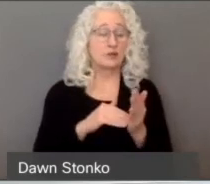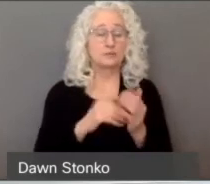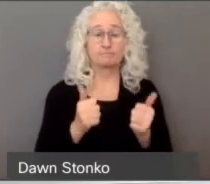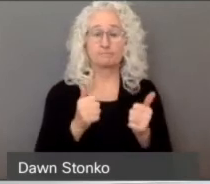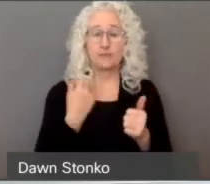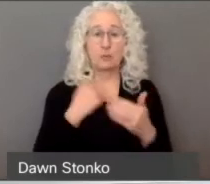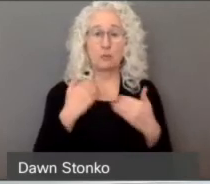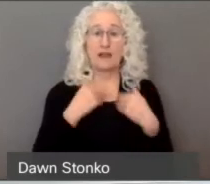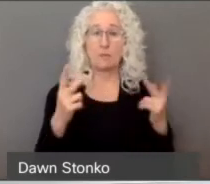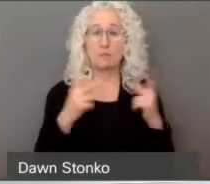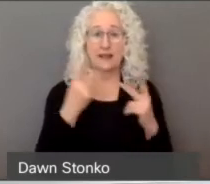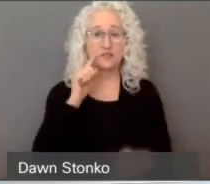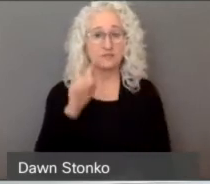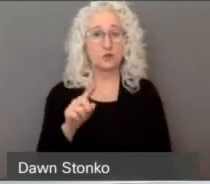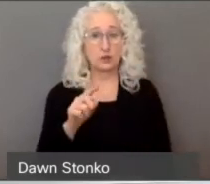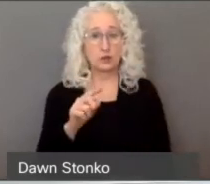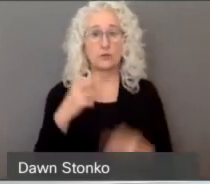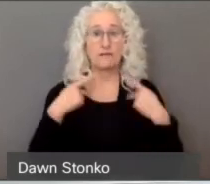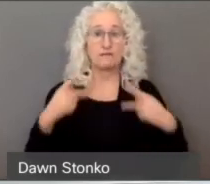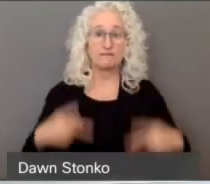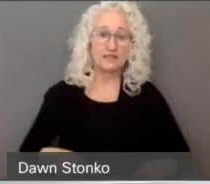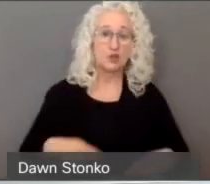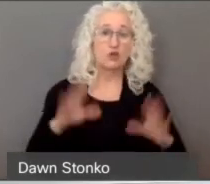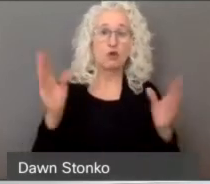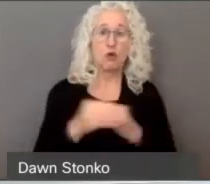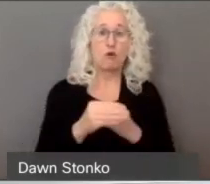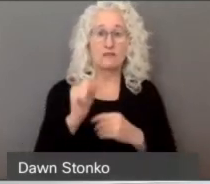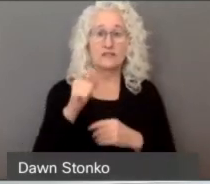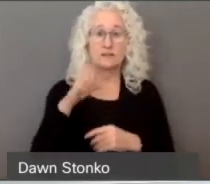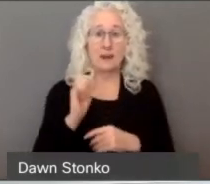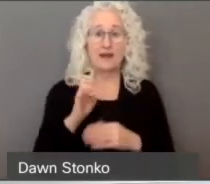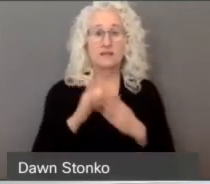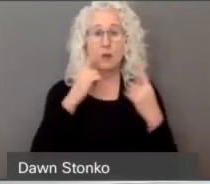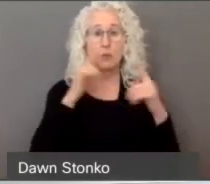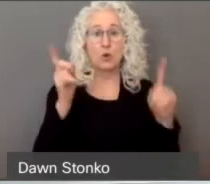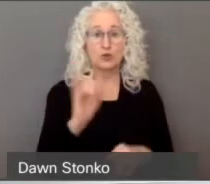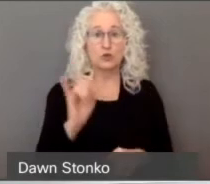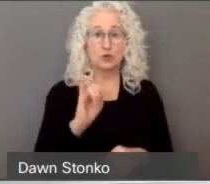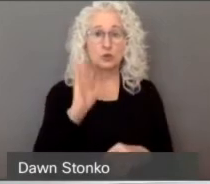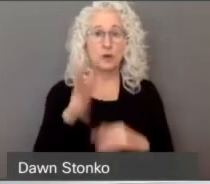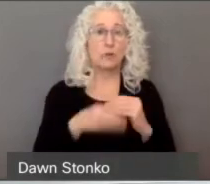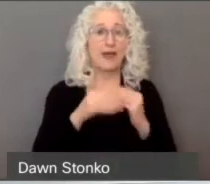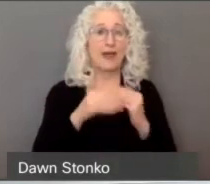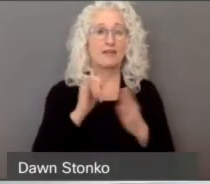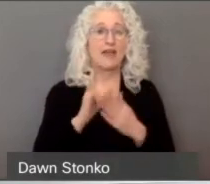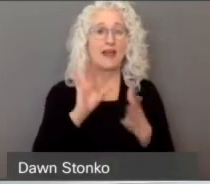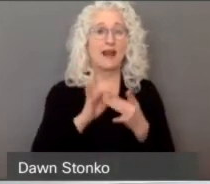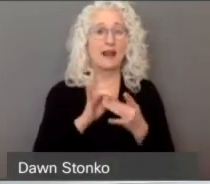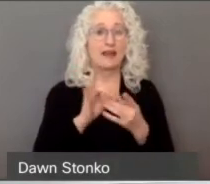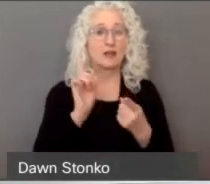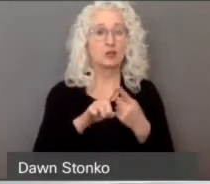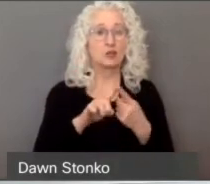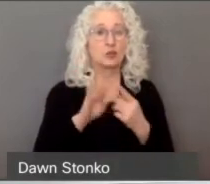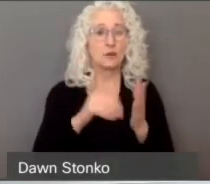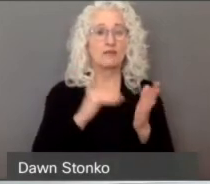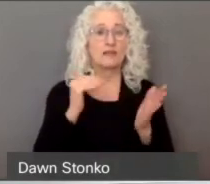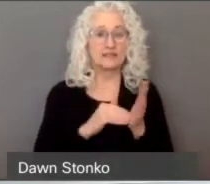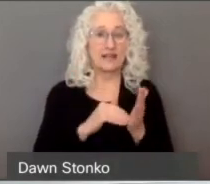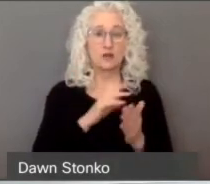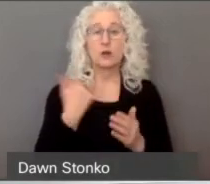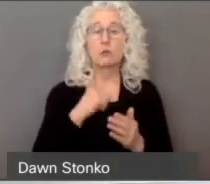a spot for you, you know, physical office space, that works too. So I'll put that link into the center, and we'll get you